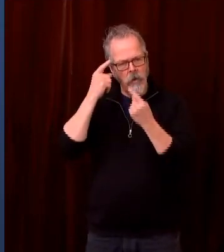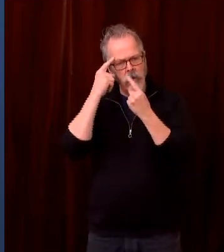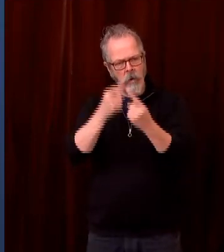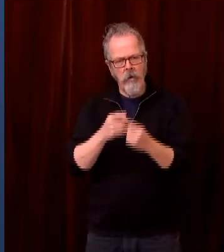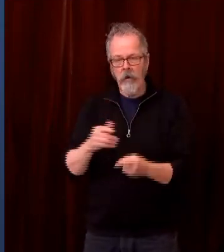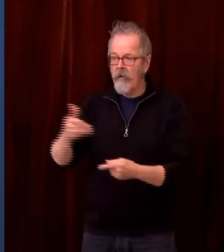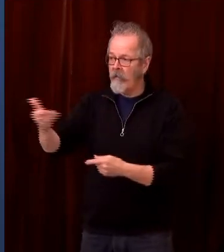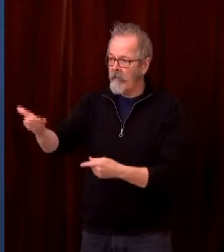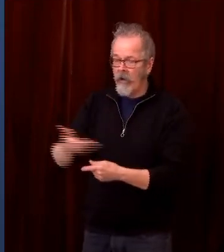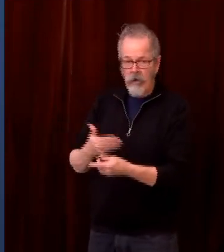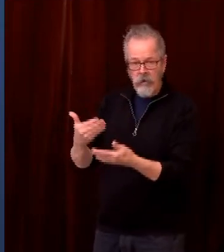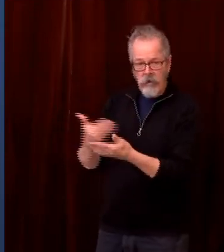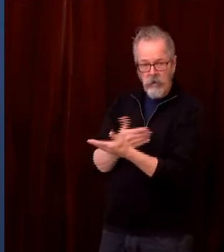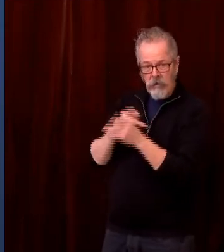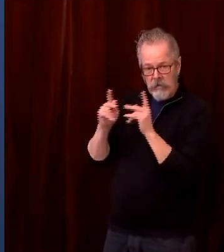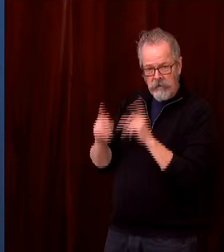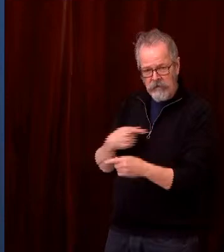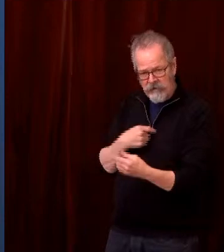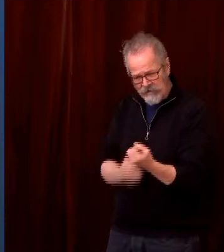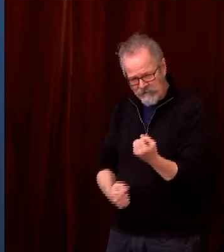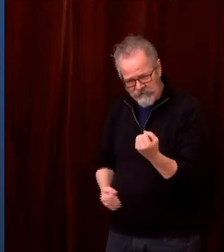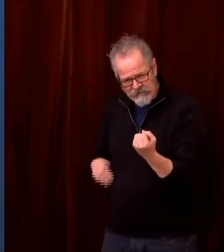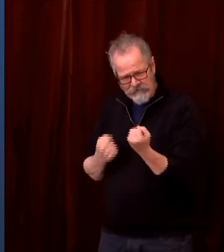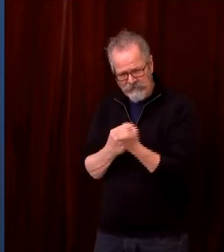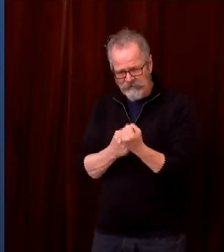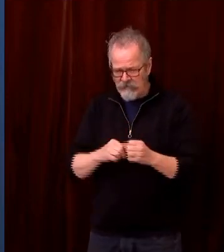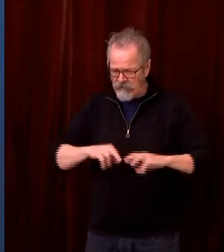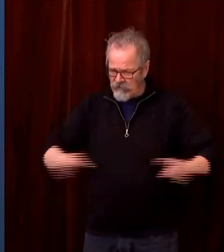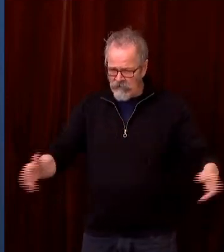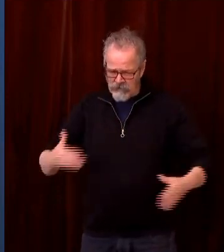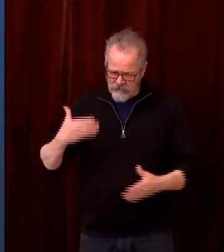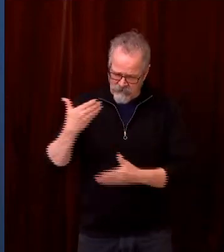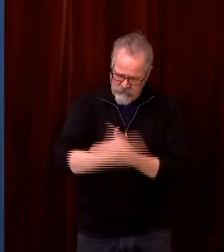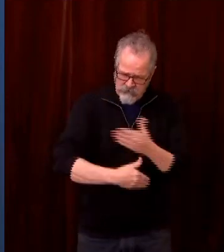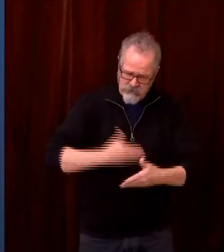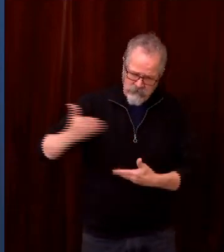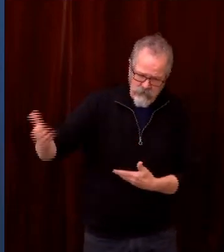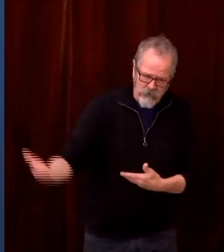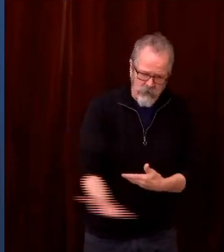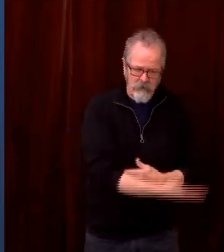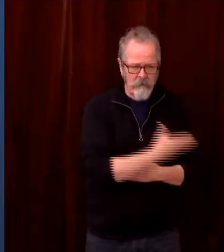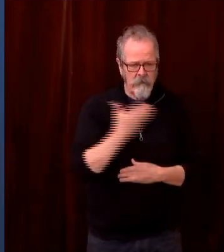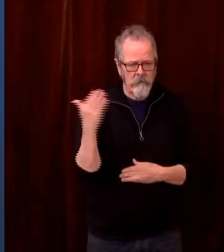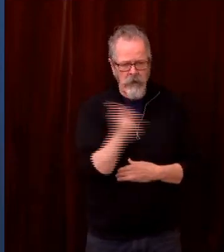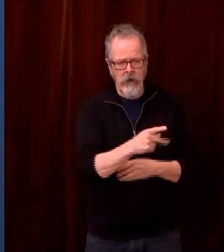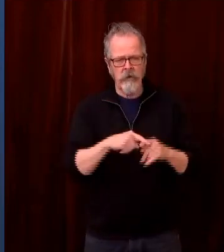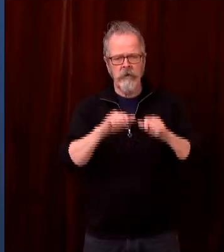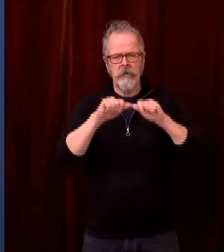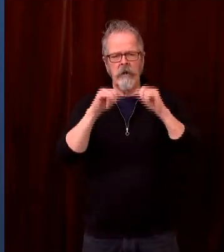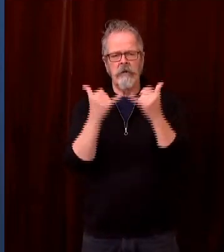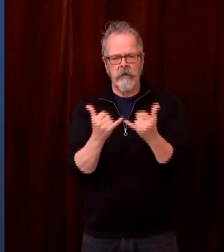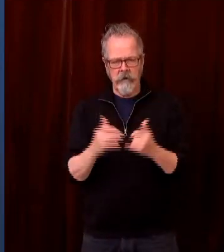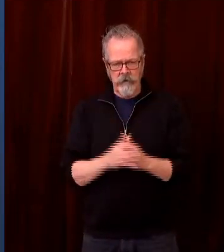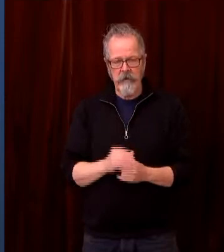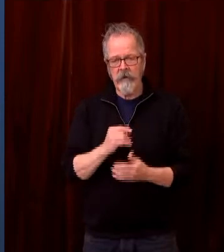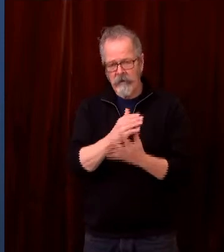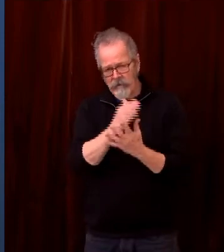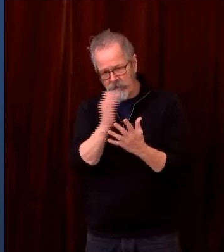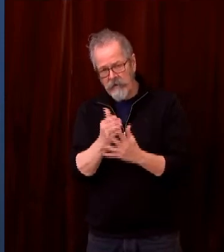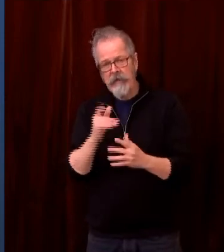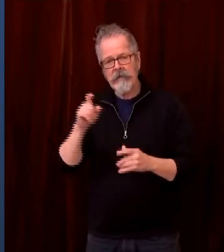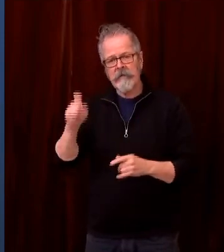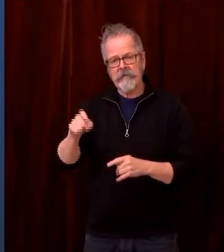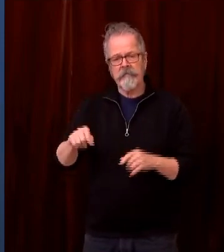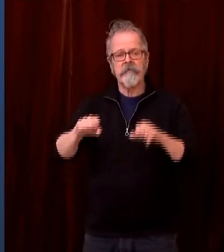the system in a fair and equitable and efficient way, of course. Third, we'll look forward to someone who can work with the